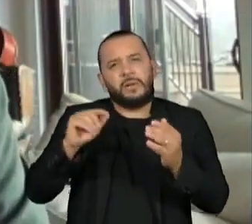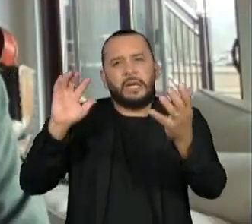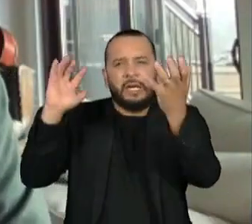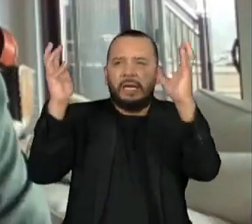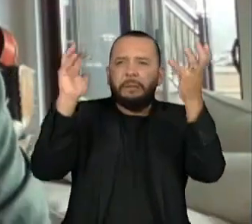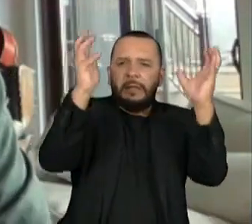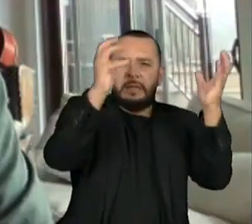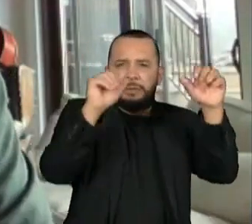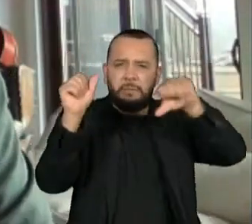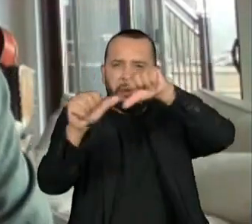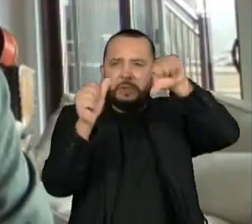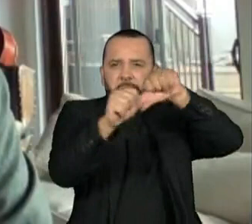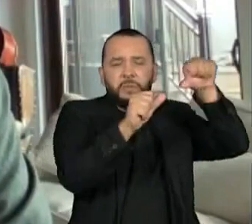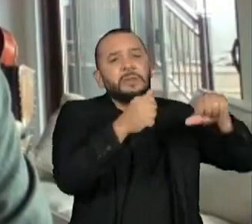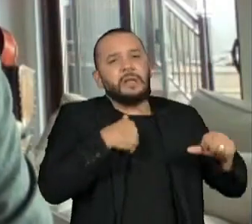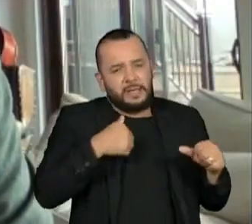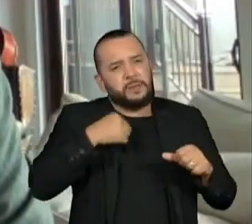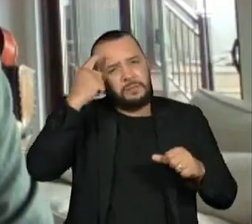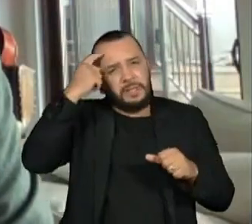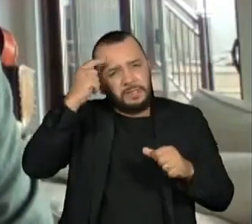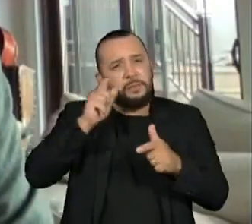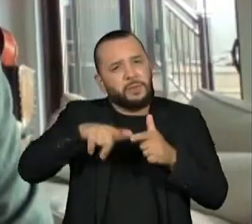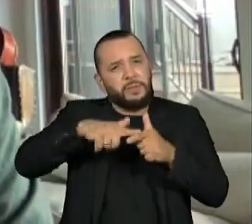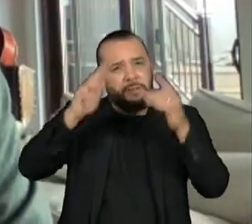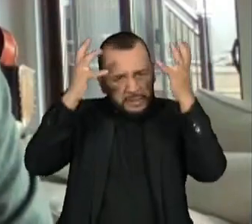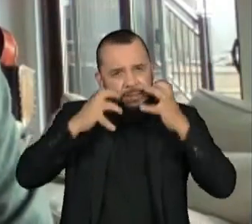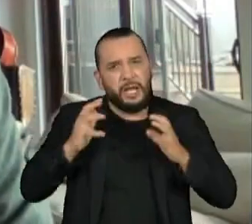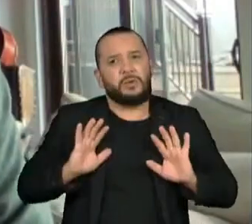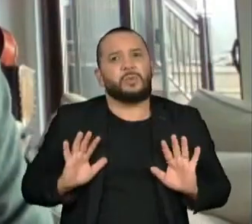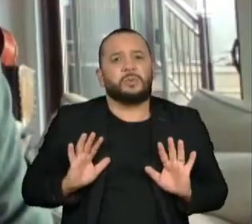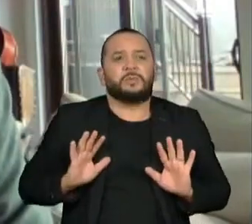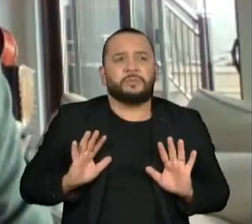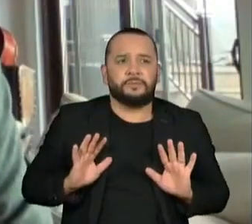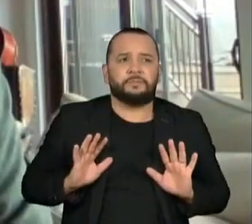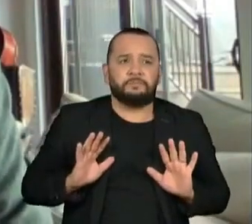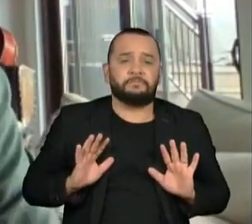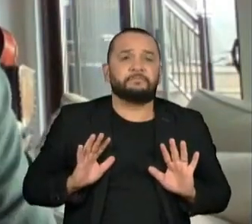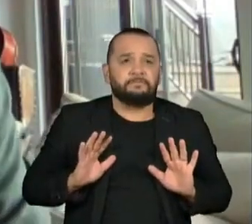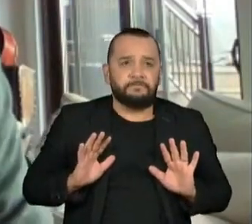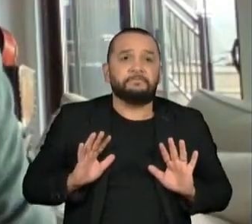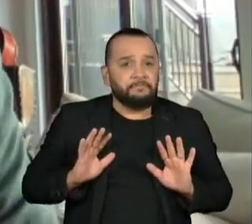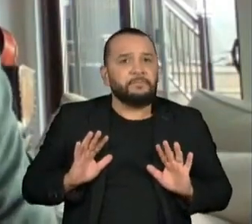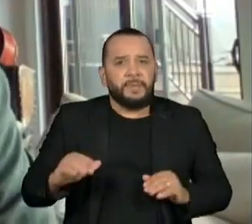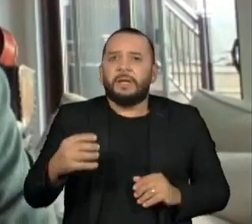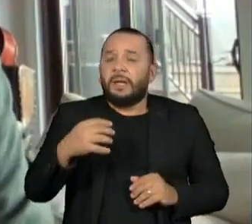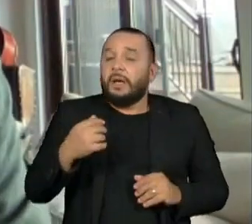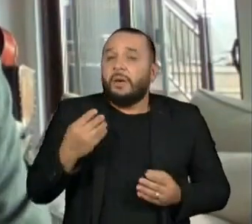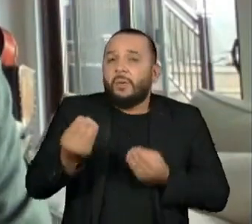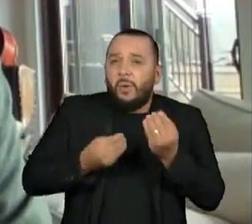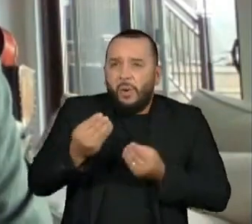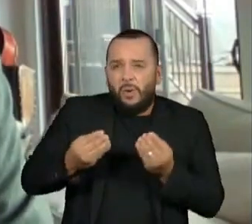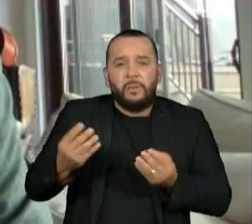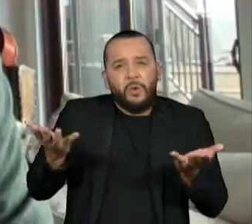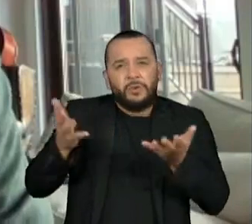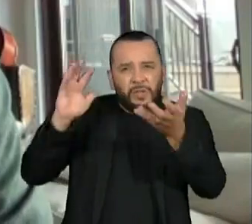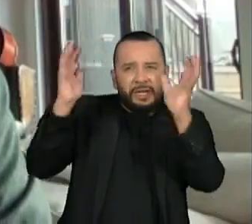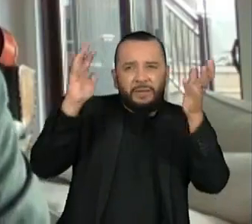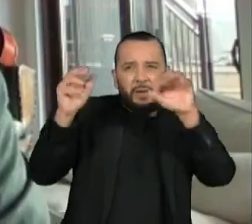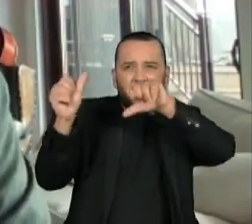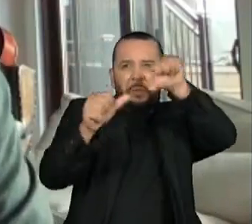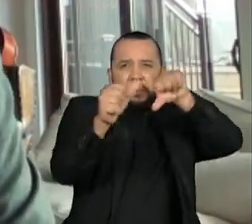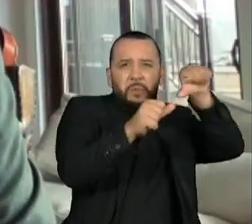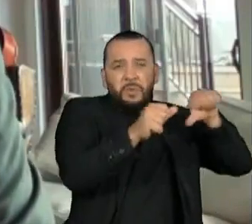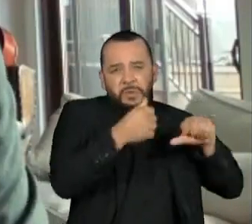of climate change or global warming, if you prefer. The way things are going, the planet is going